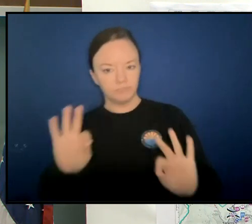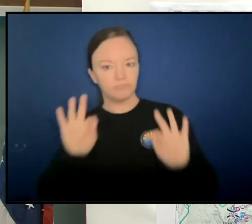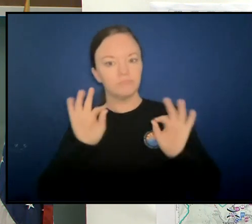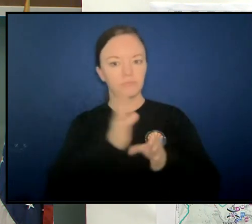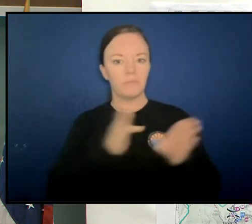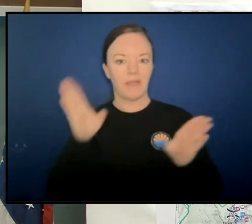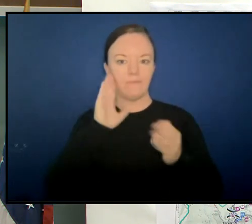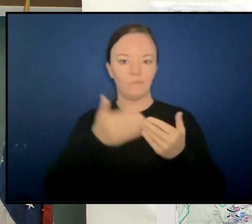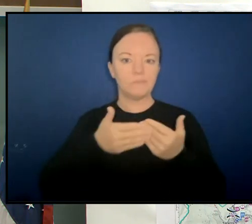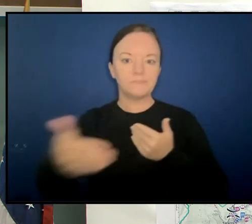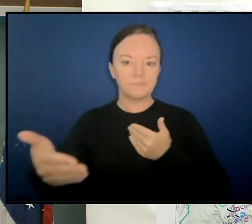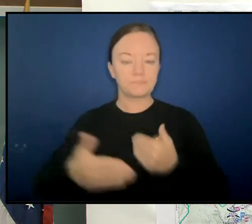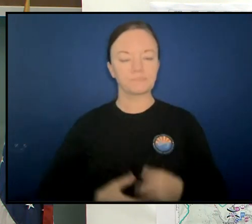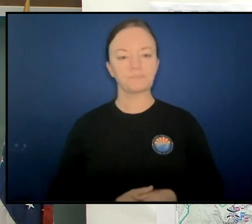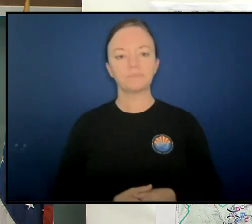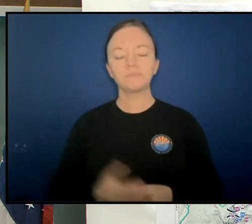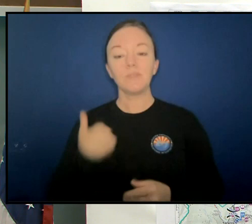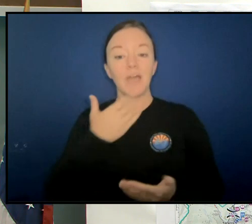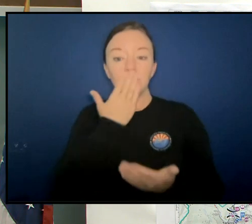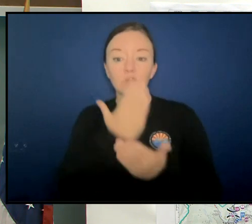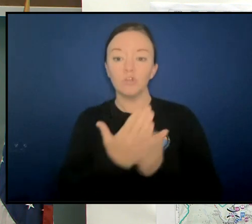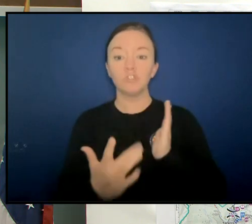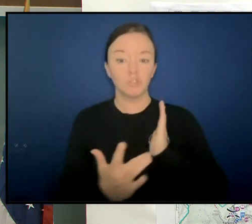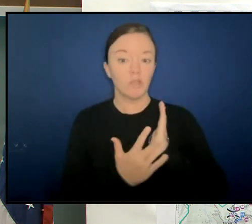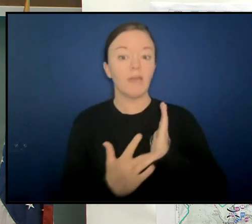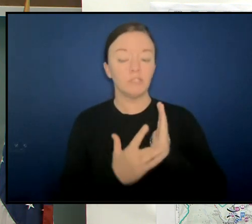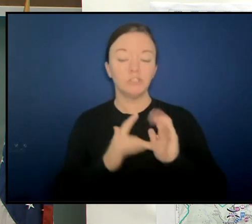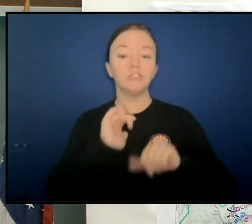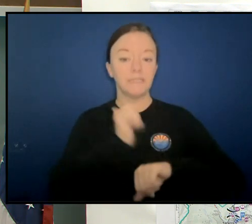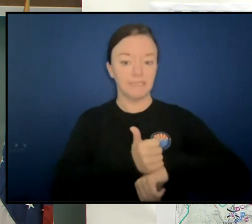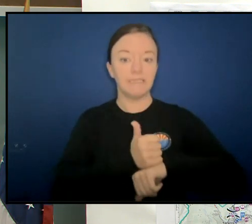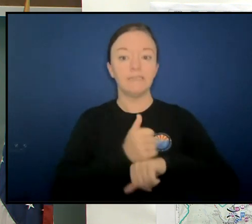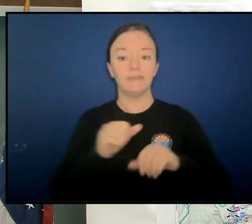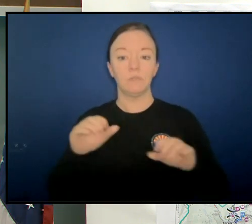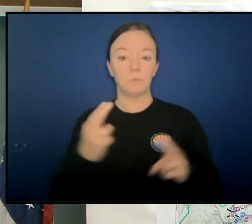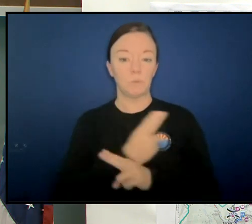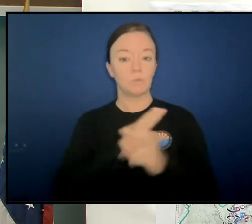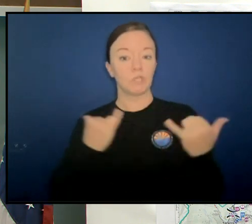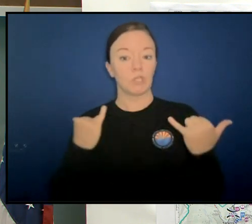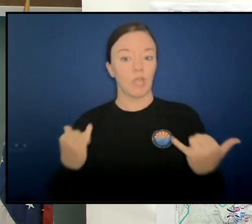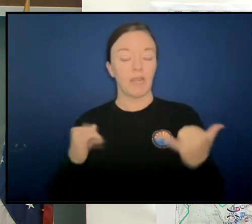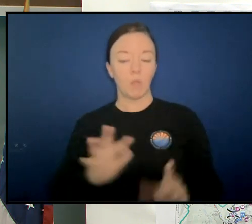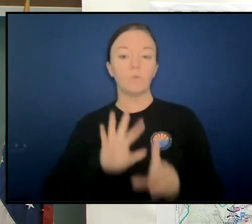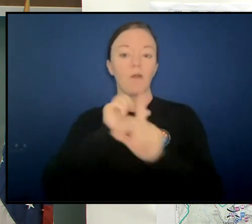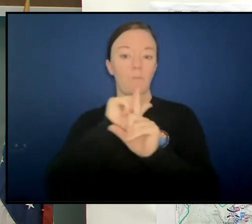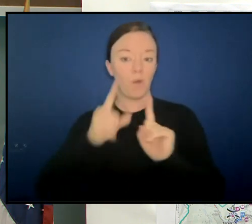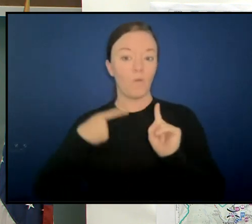there. So got a real good strategy, and they're implementing those tactics to accomplish that goal.